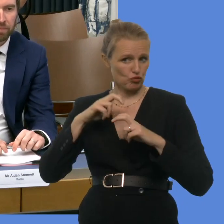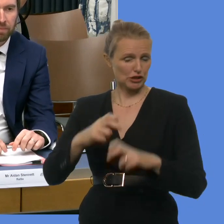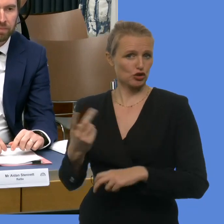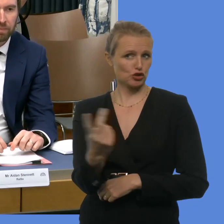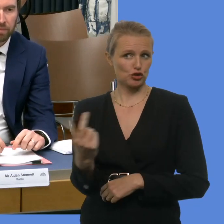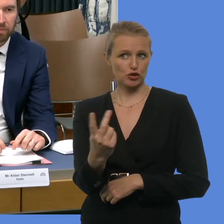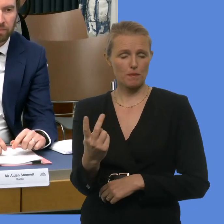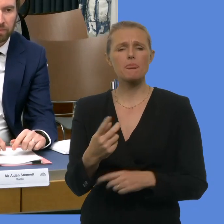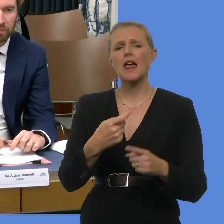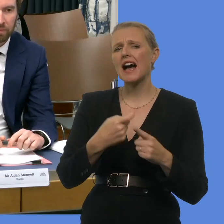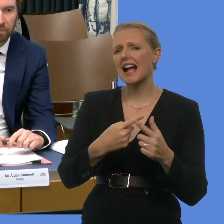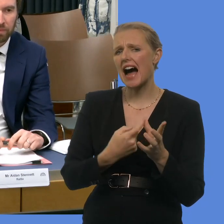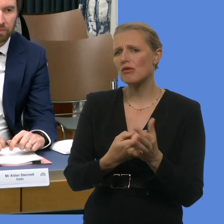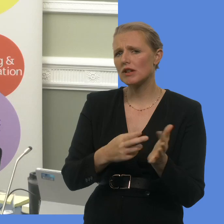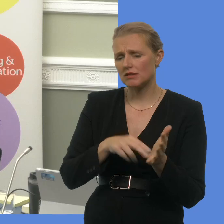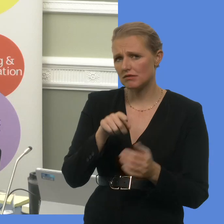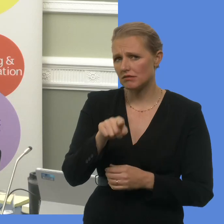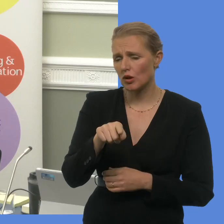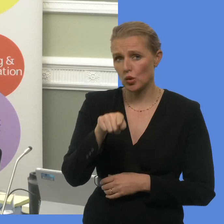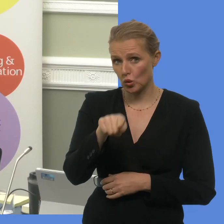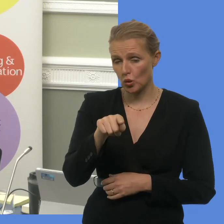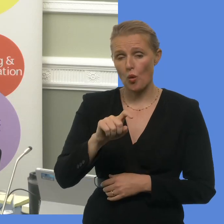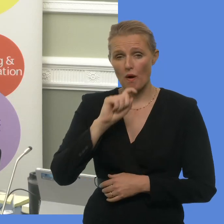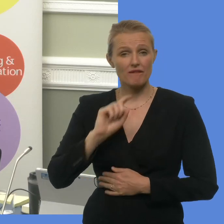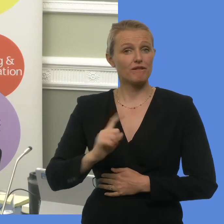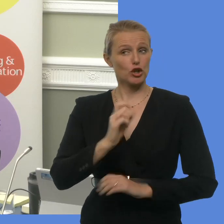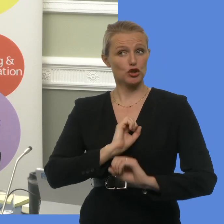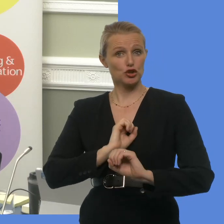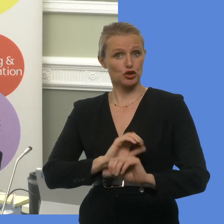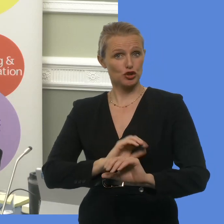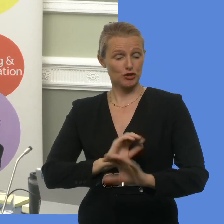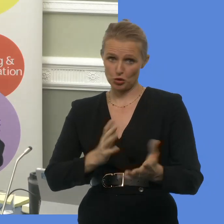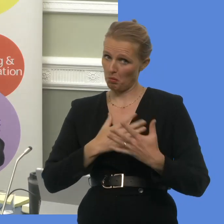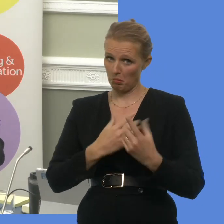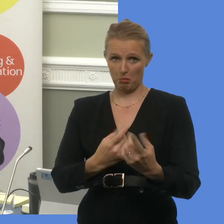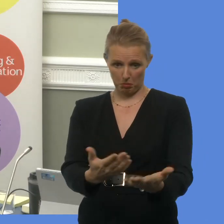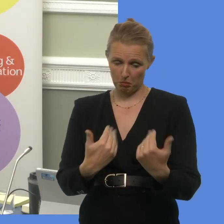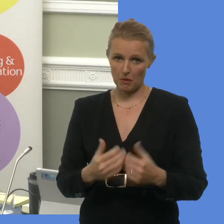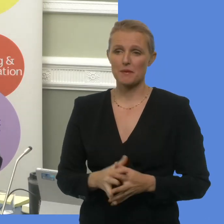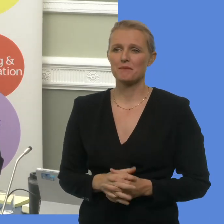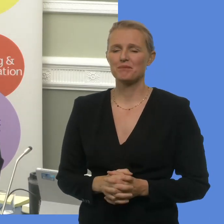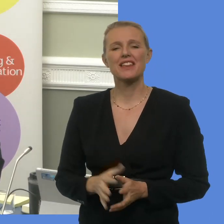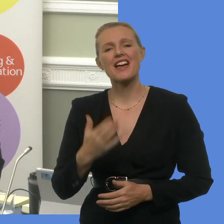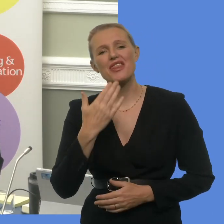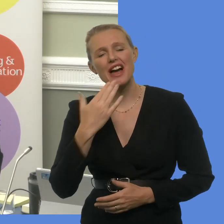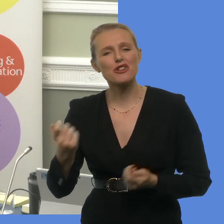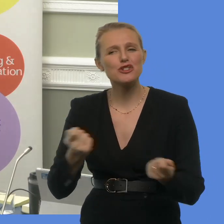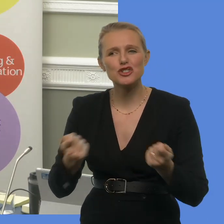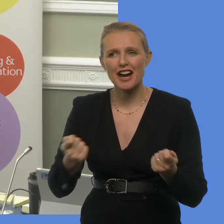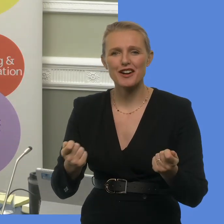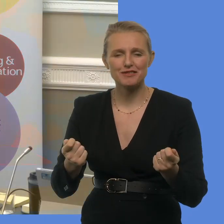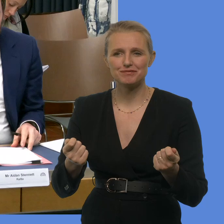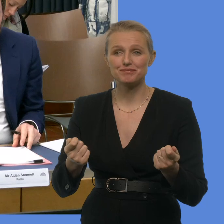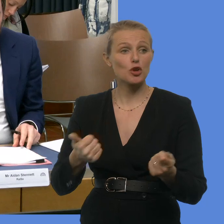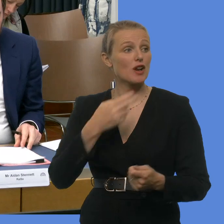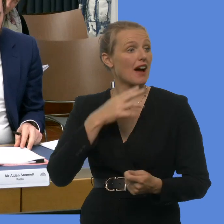So Karen, I believe it is yourself who is giving the initial opening statement, so please go ahead and do that for members. Thank you, Chair, and good